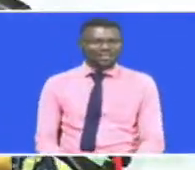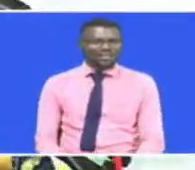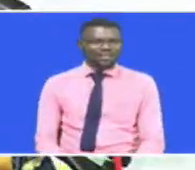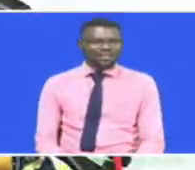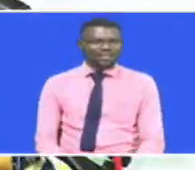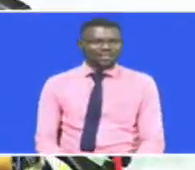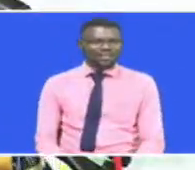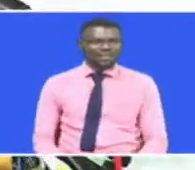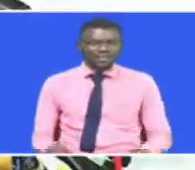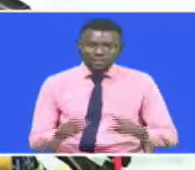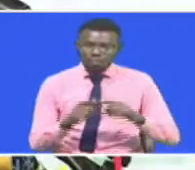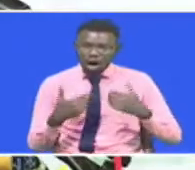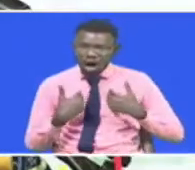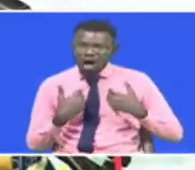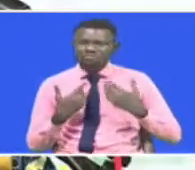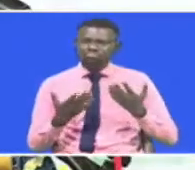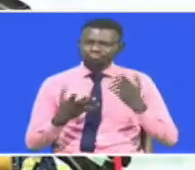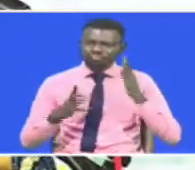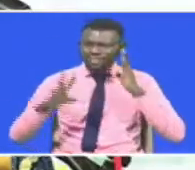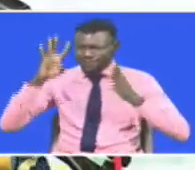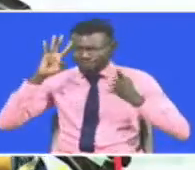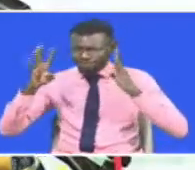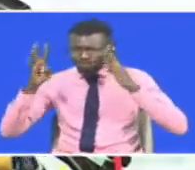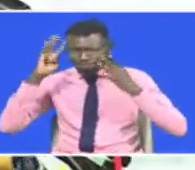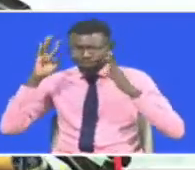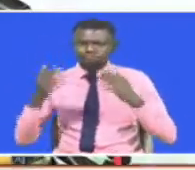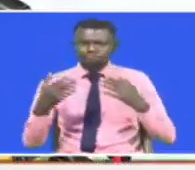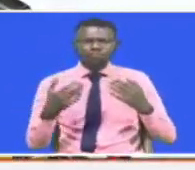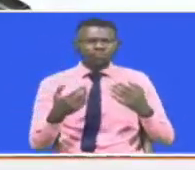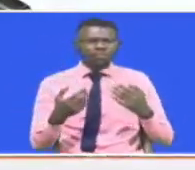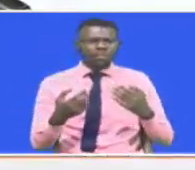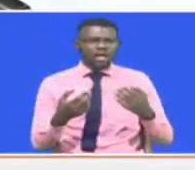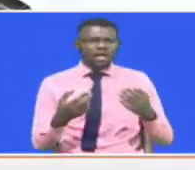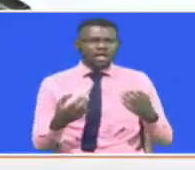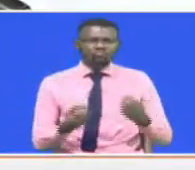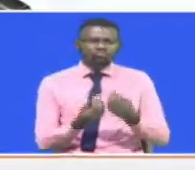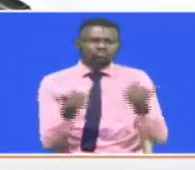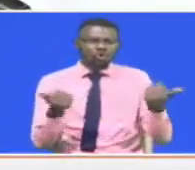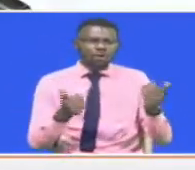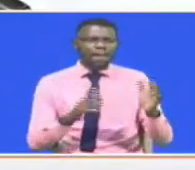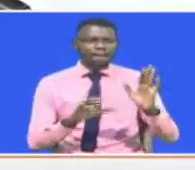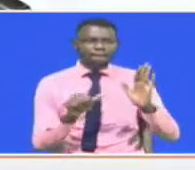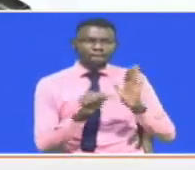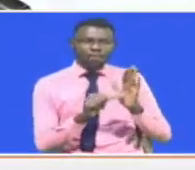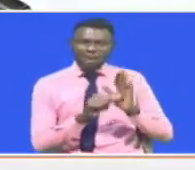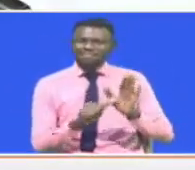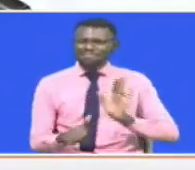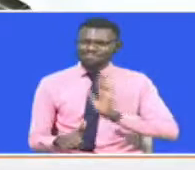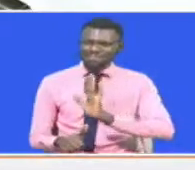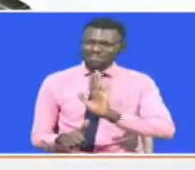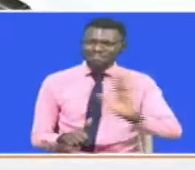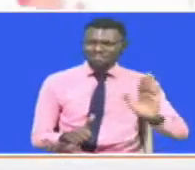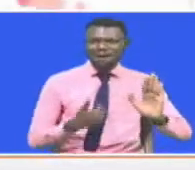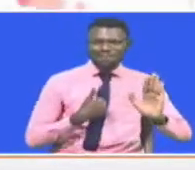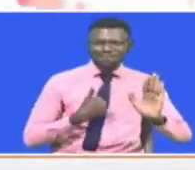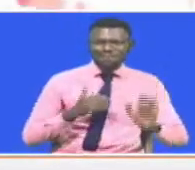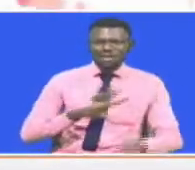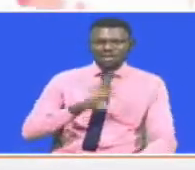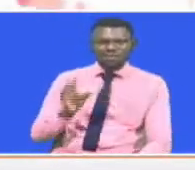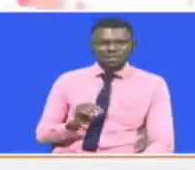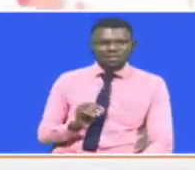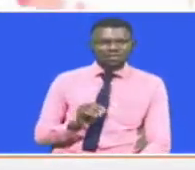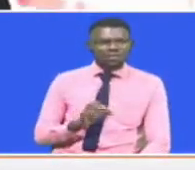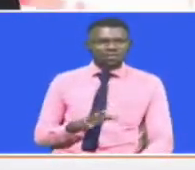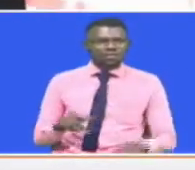Designing innovative solutions that respond to the problems that we are facing on this continent. And the